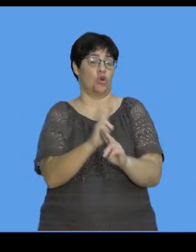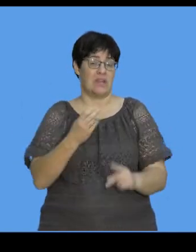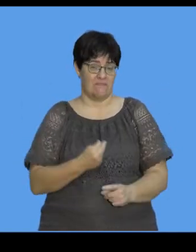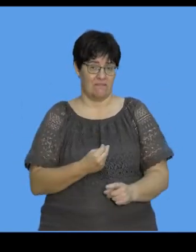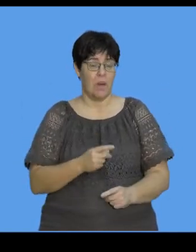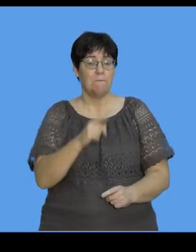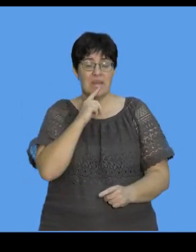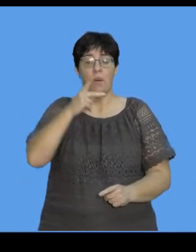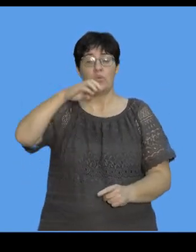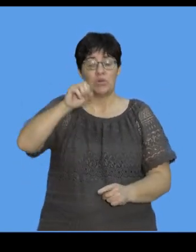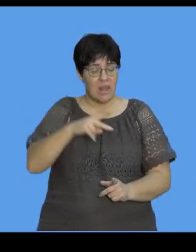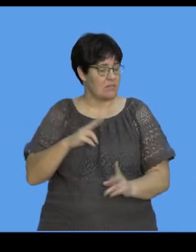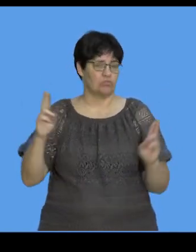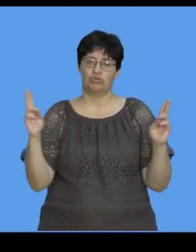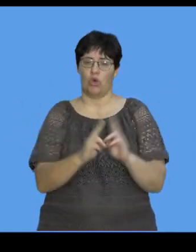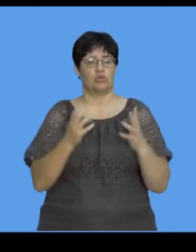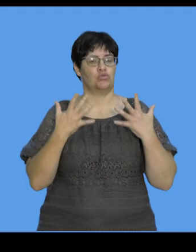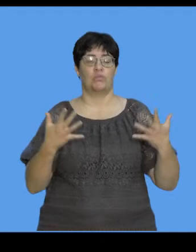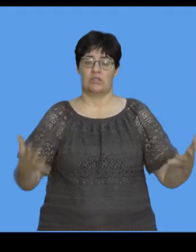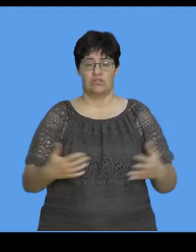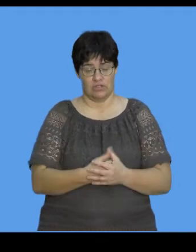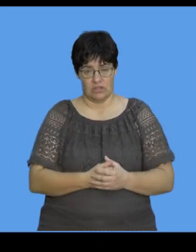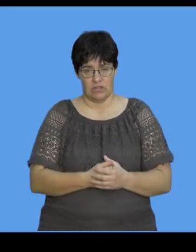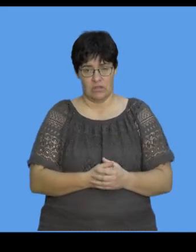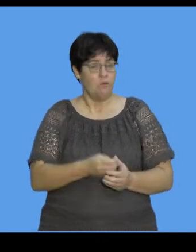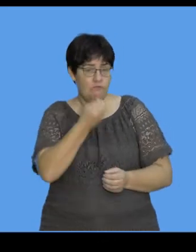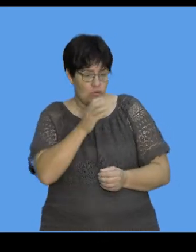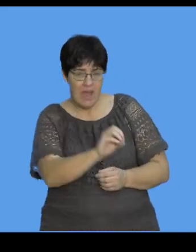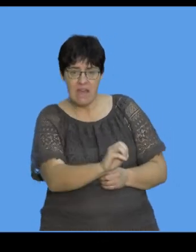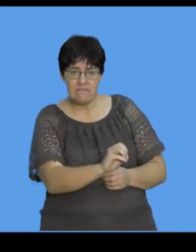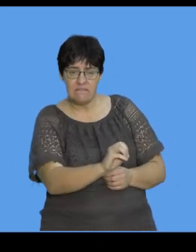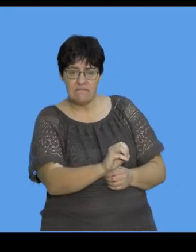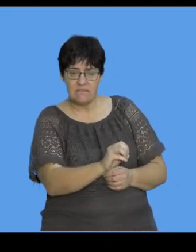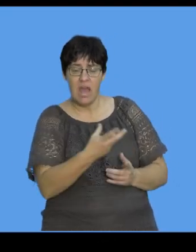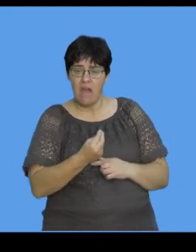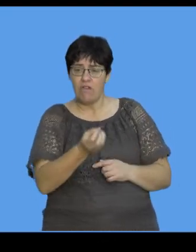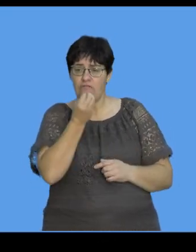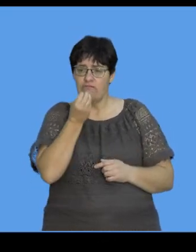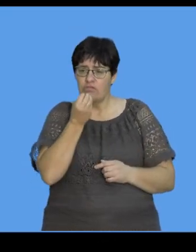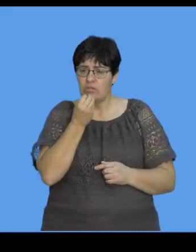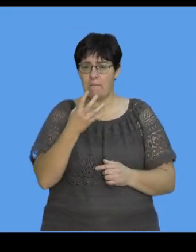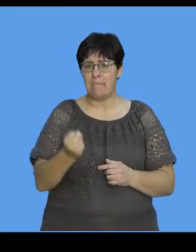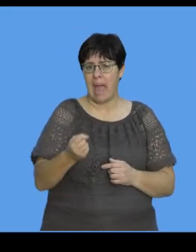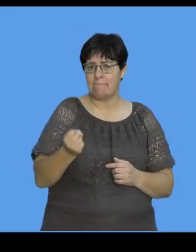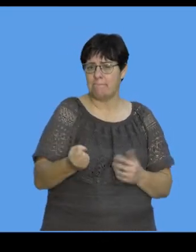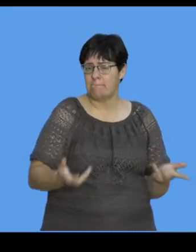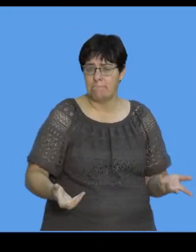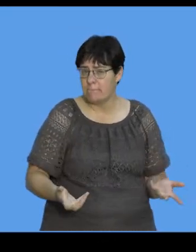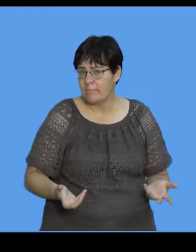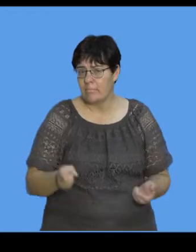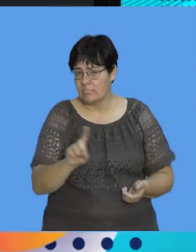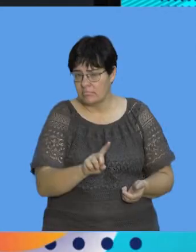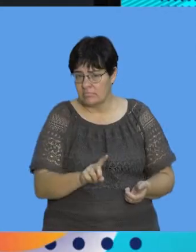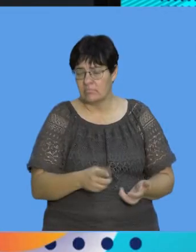lack of proteins in our diet. So a lot of people, we have a staple food, right? In our country, our